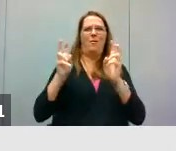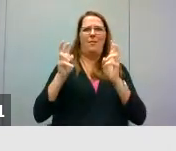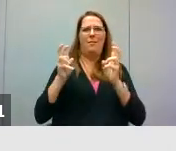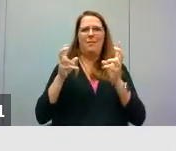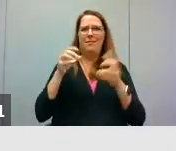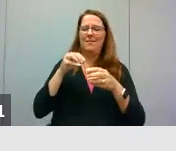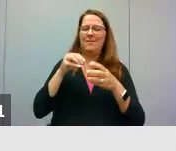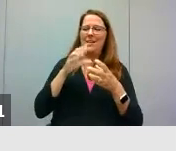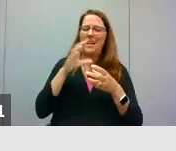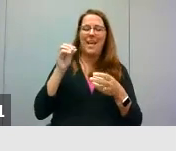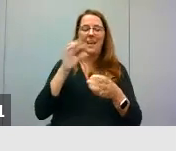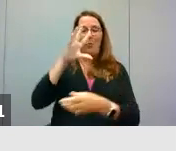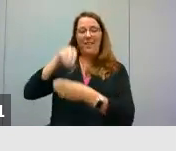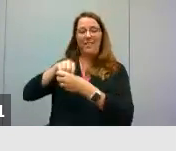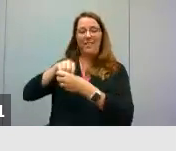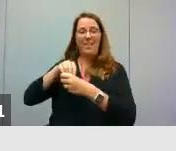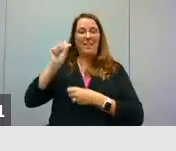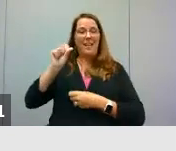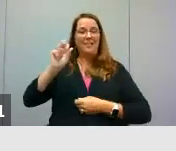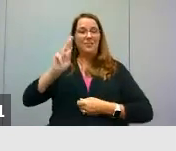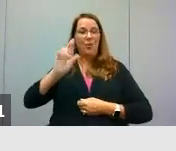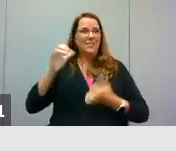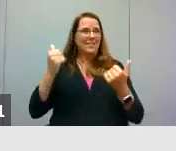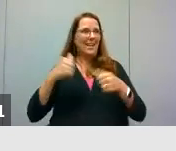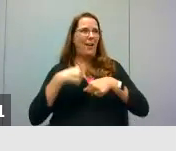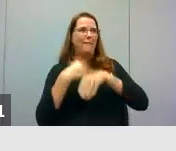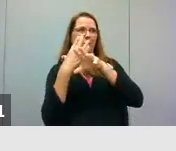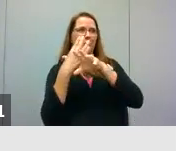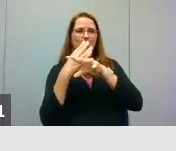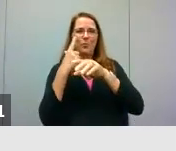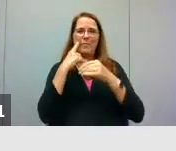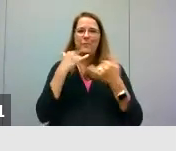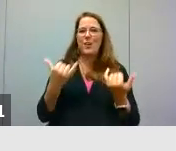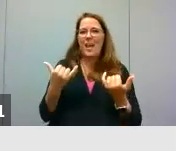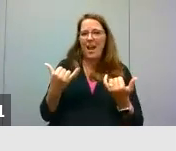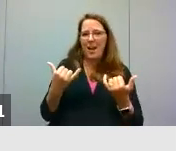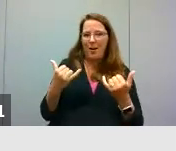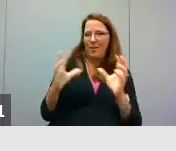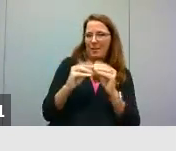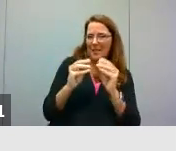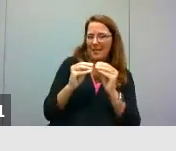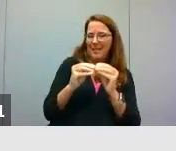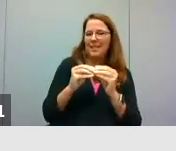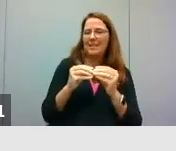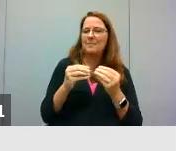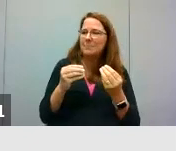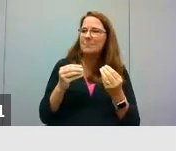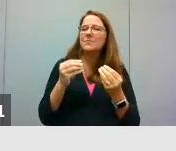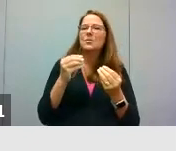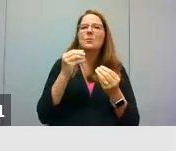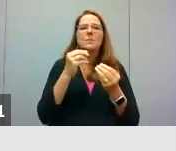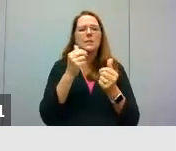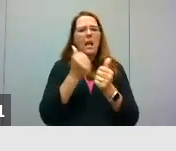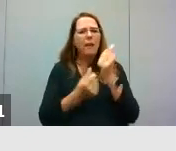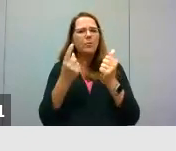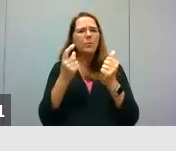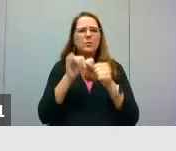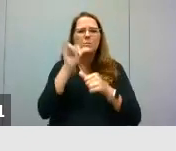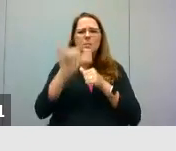the SRC now being virtually for the time being. But we want to stay connected. It's important to stay connected